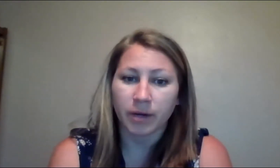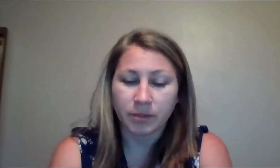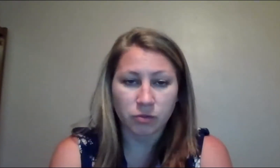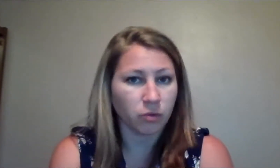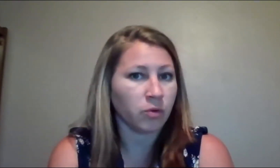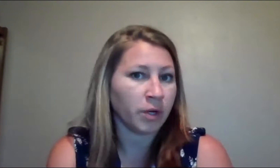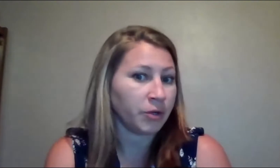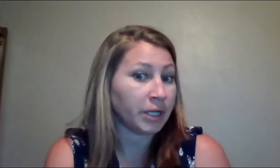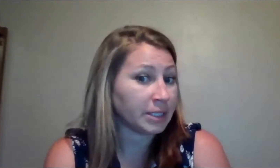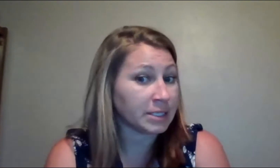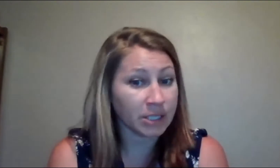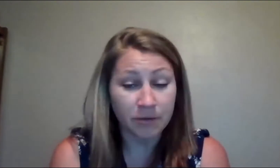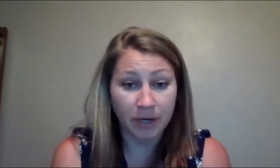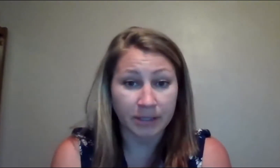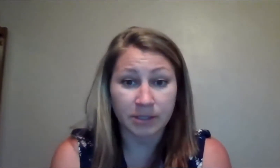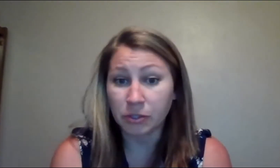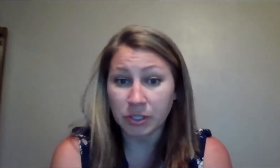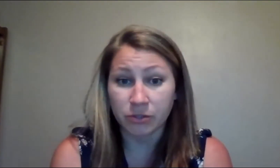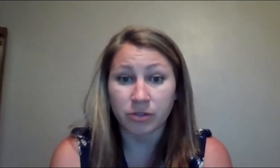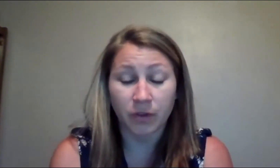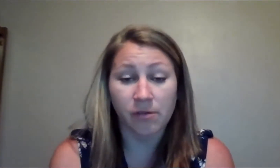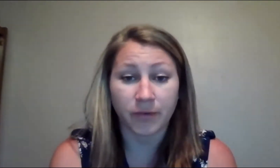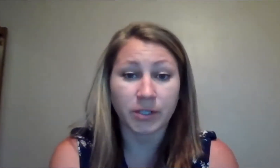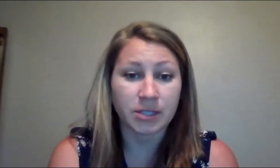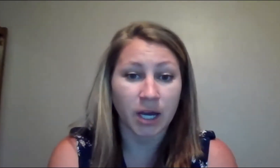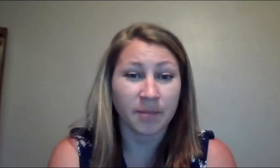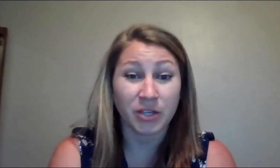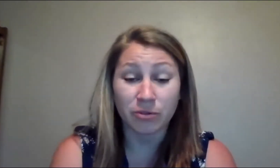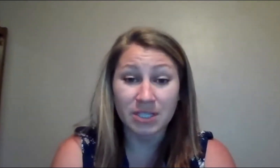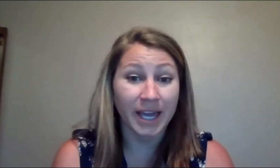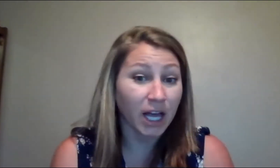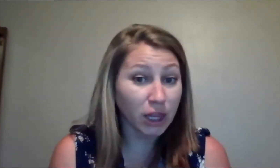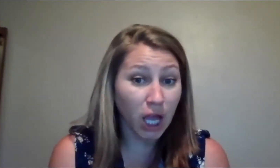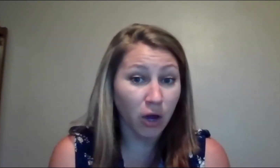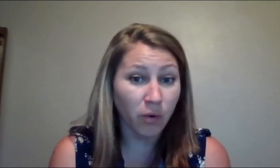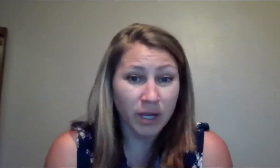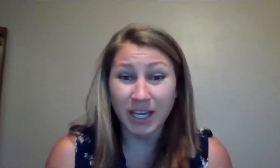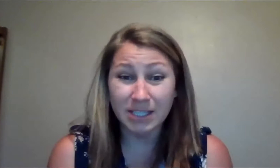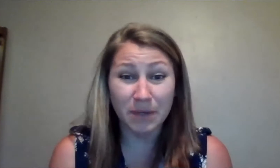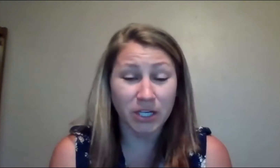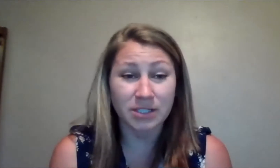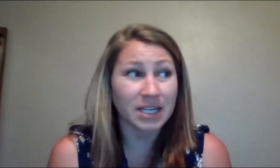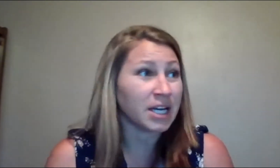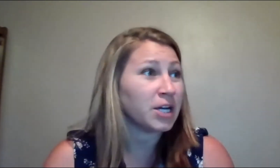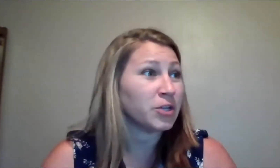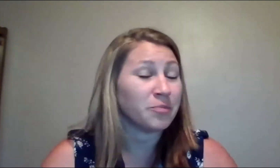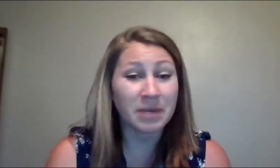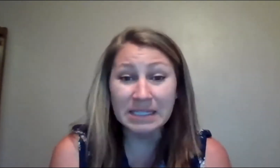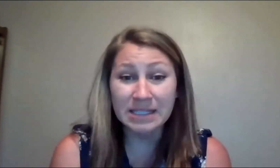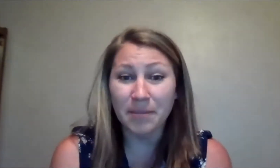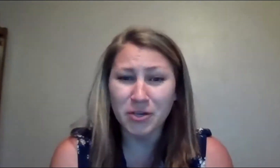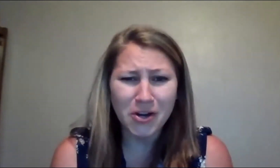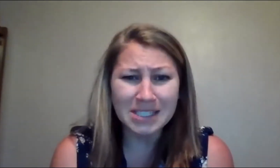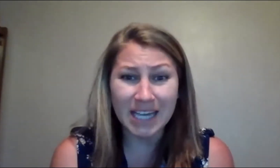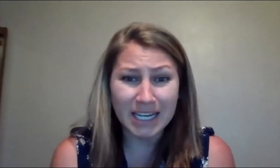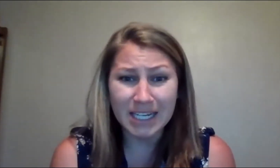when you come to school and you're getting to see your friends and your teachers for the first time and you say hello, it's because you miss